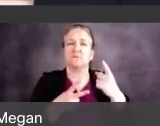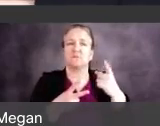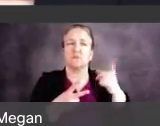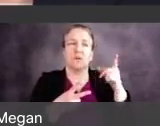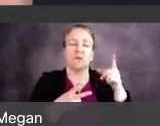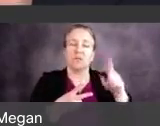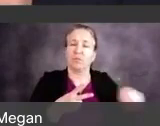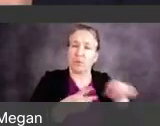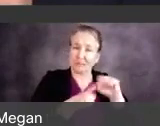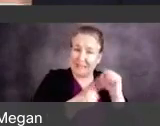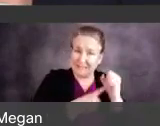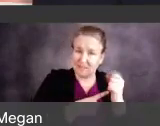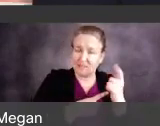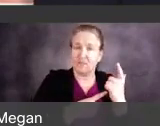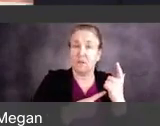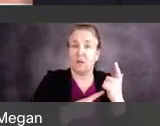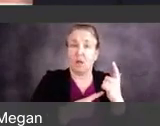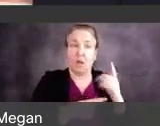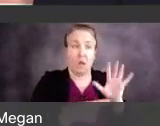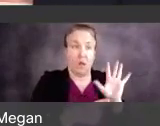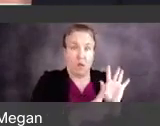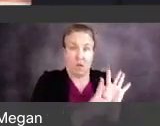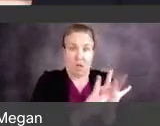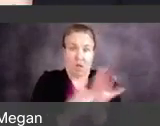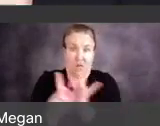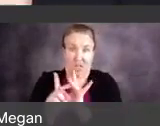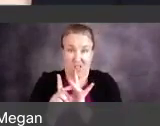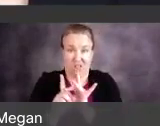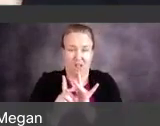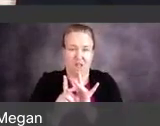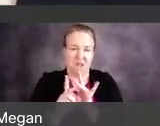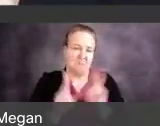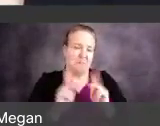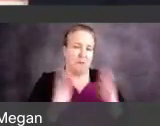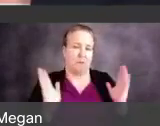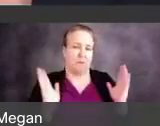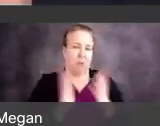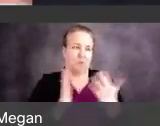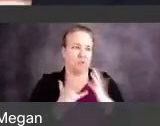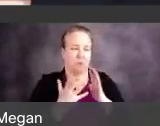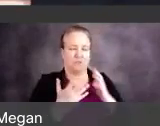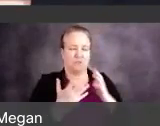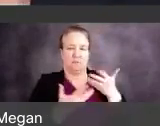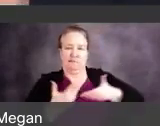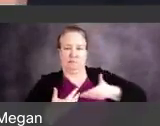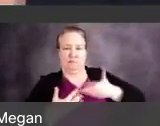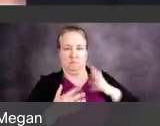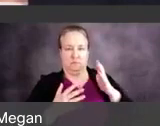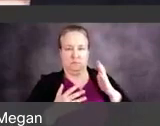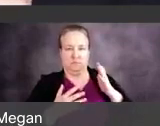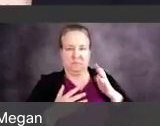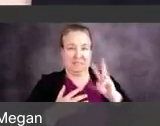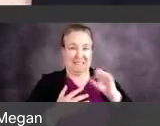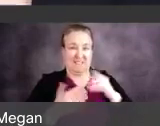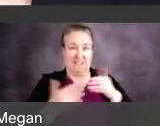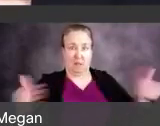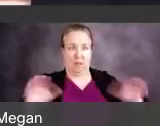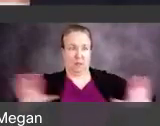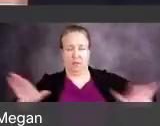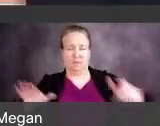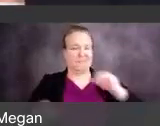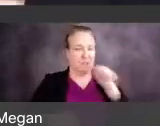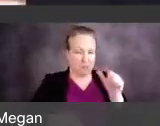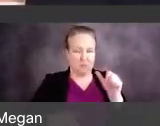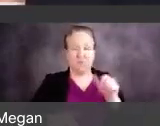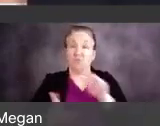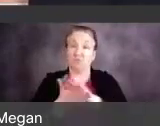cases, the social distancing was less than the 6 feet. So, this is a decision at the local level that schools need to